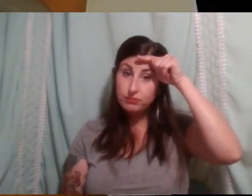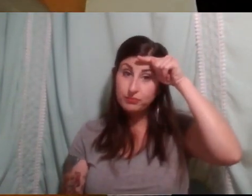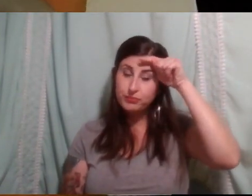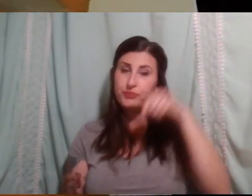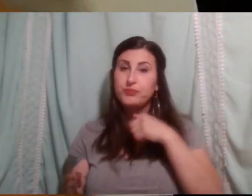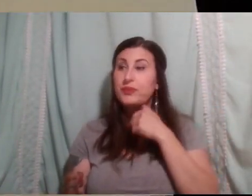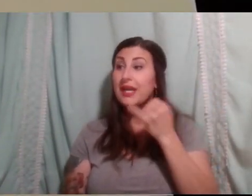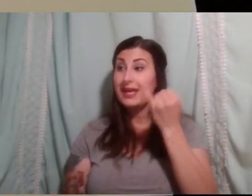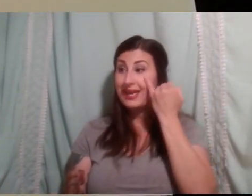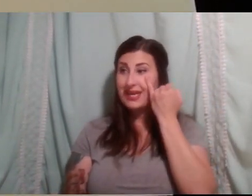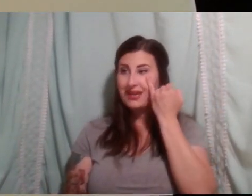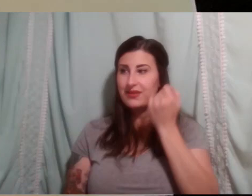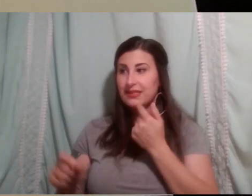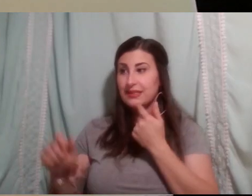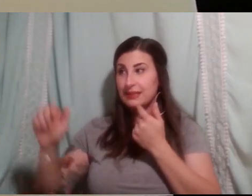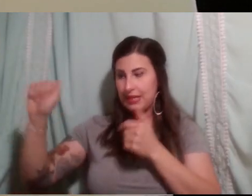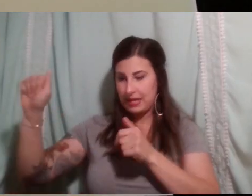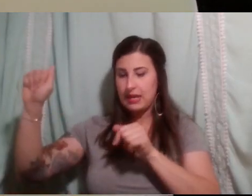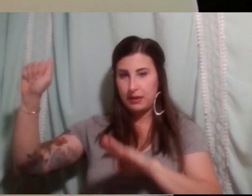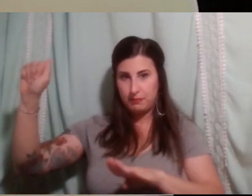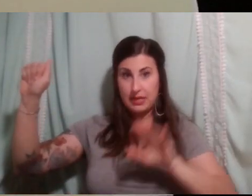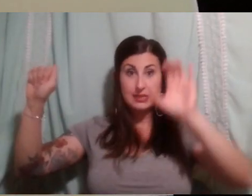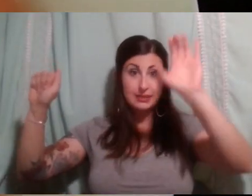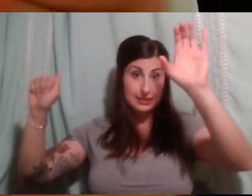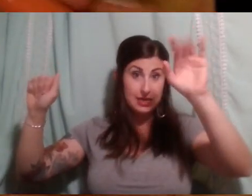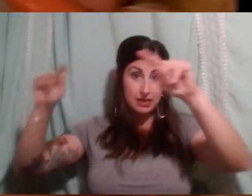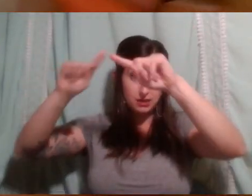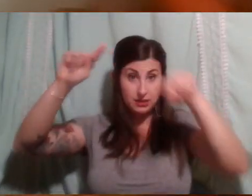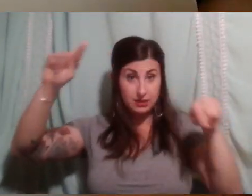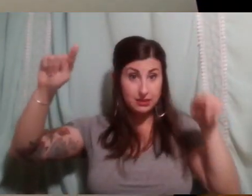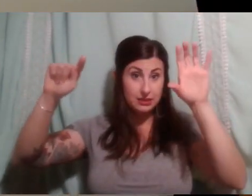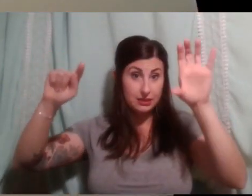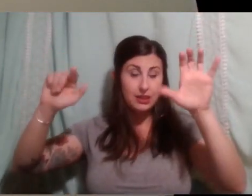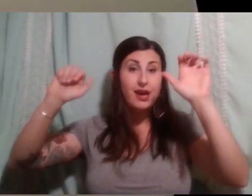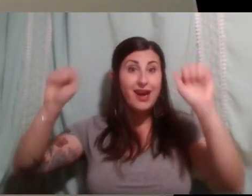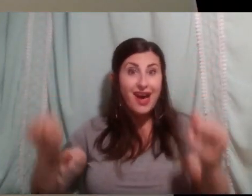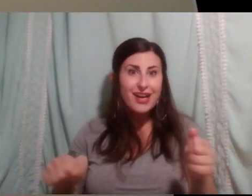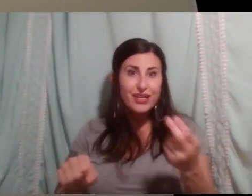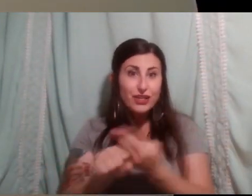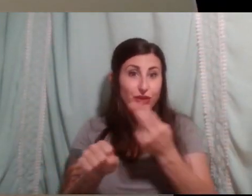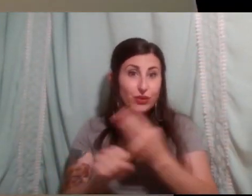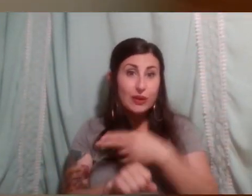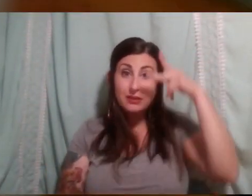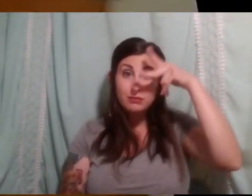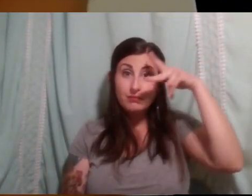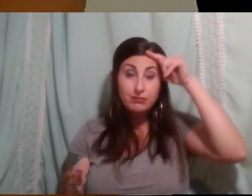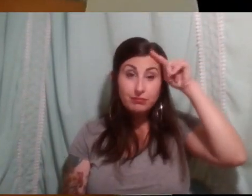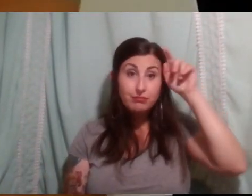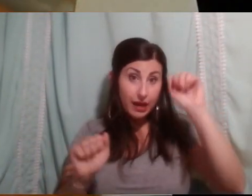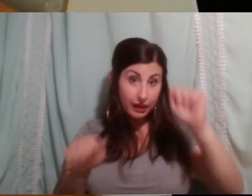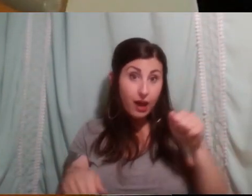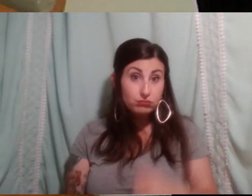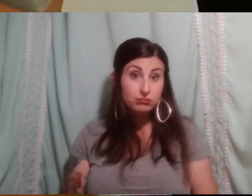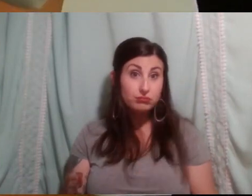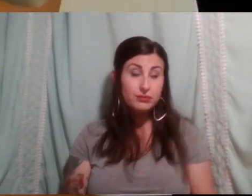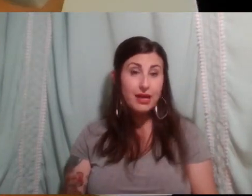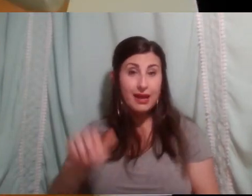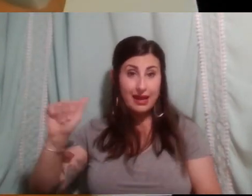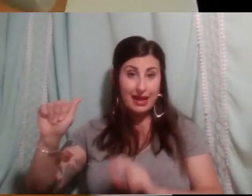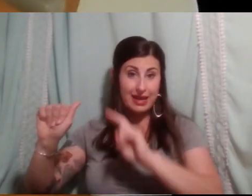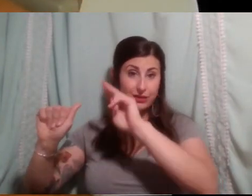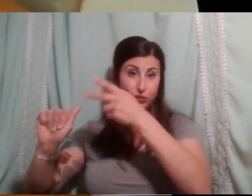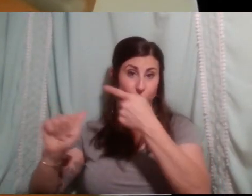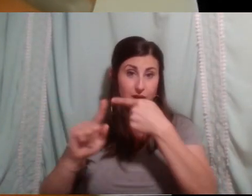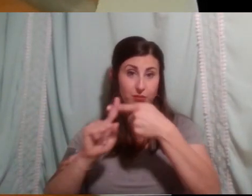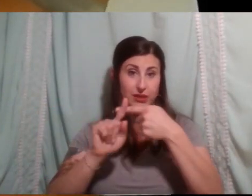I say this is A, this is B, and this is C, then I can use the Pythagorean theorem. So let's see,